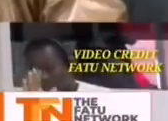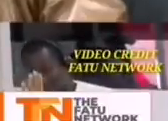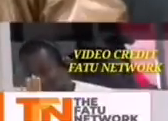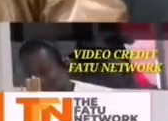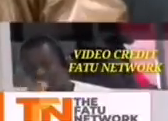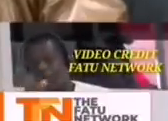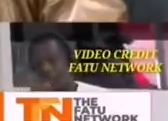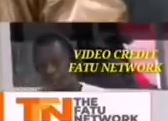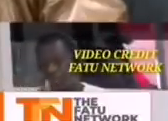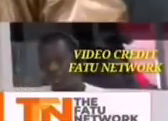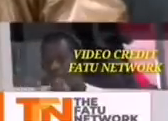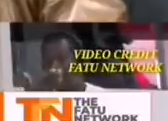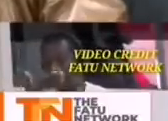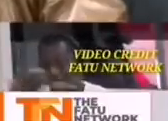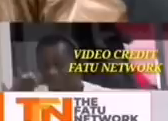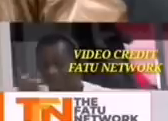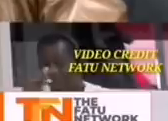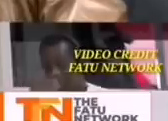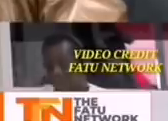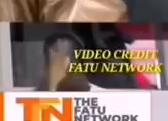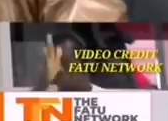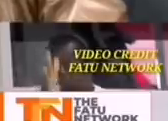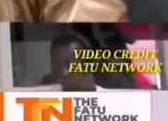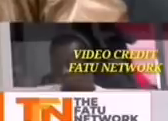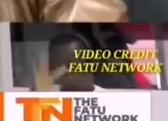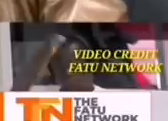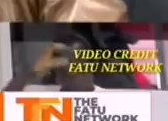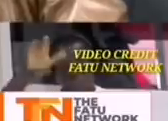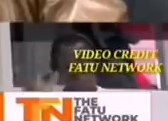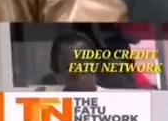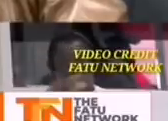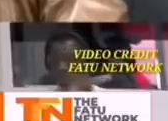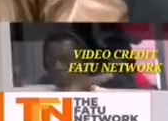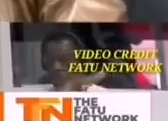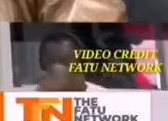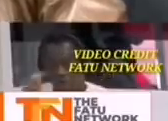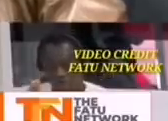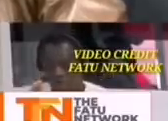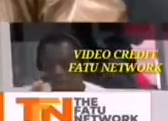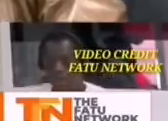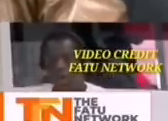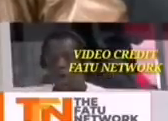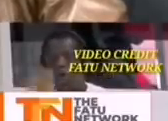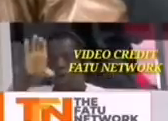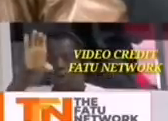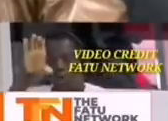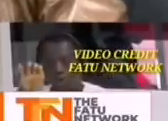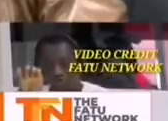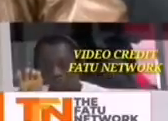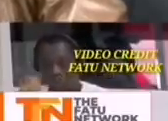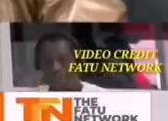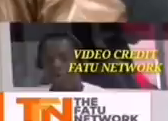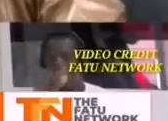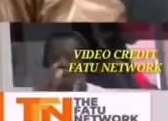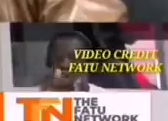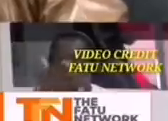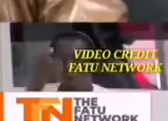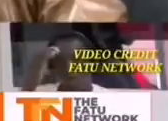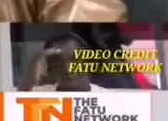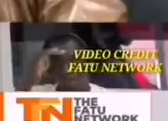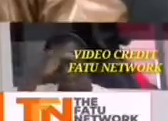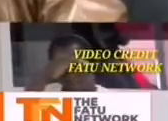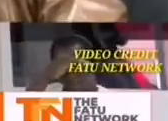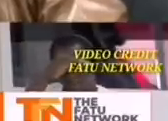Toure hansayin ataketa moti miyalonko amansonko Alhaji Kanyi ay kumol mulfo TRRC. Komi yilmu tonyaleti ako suto